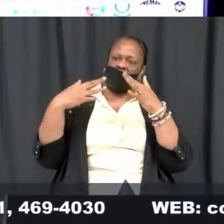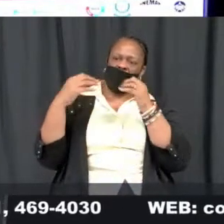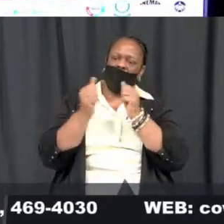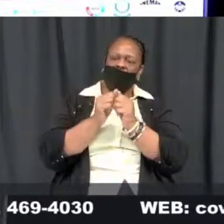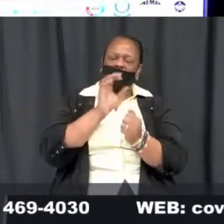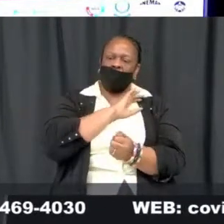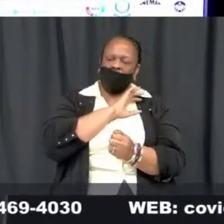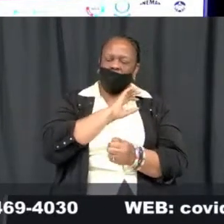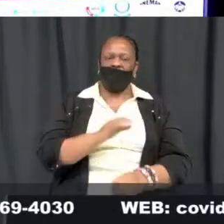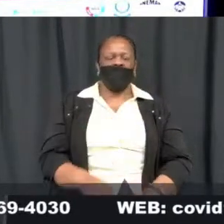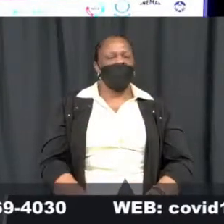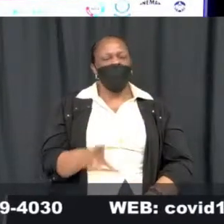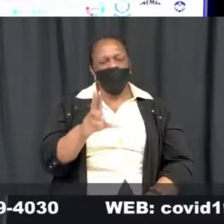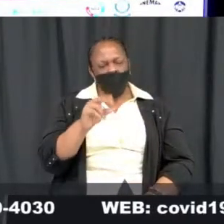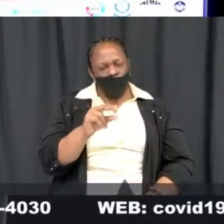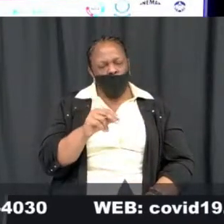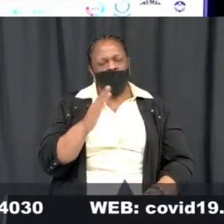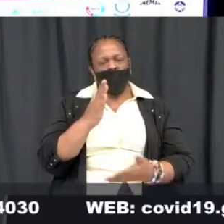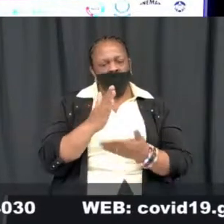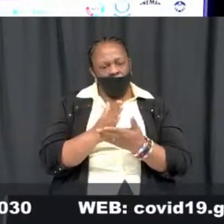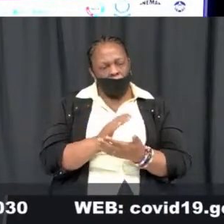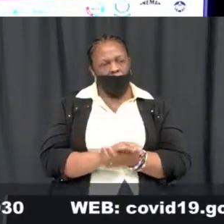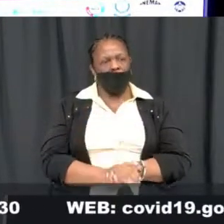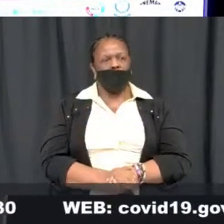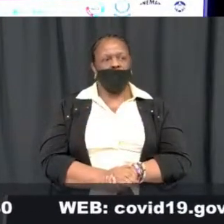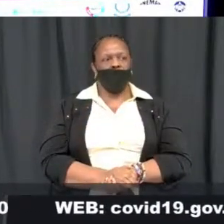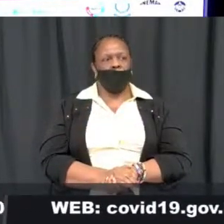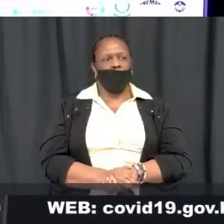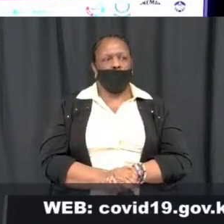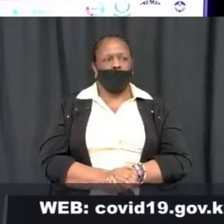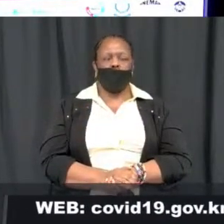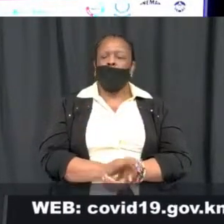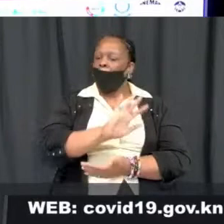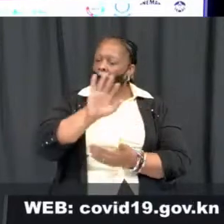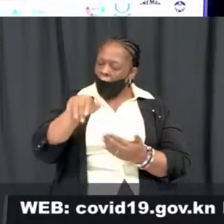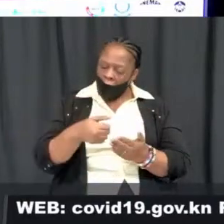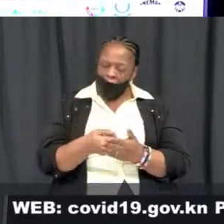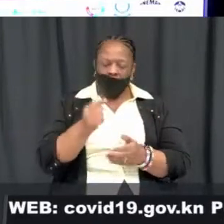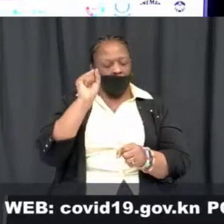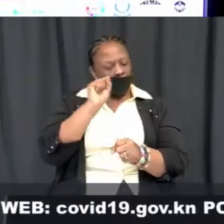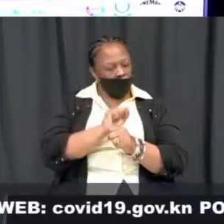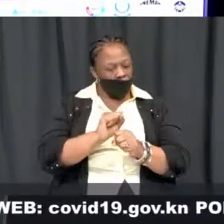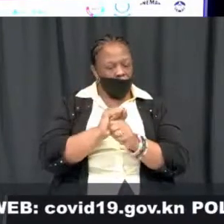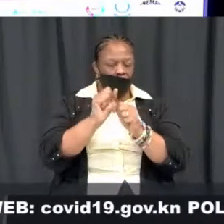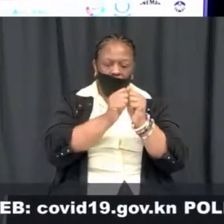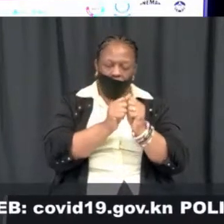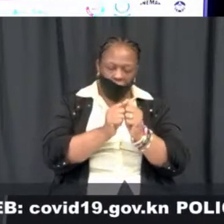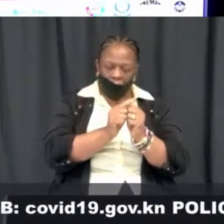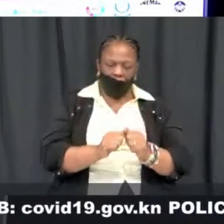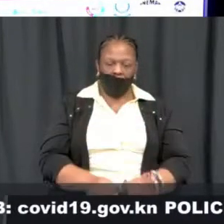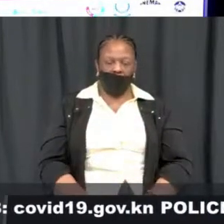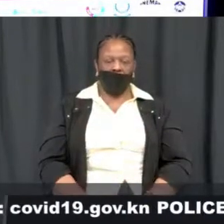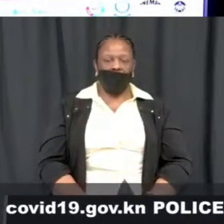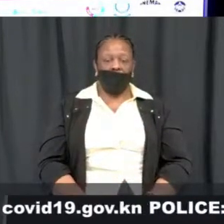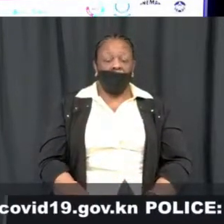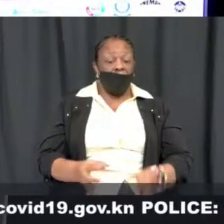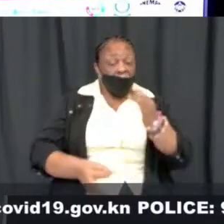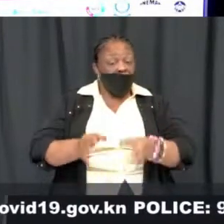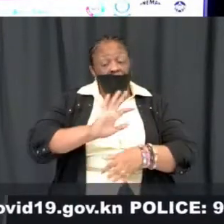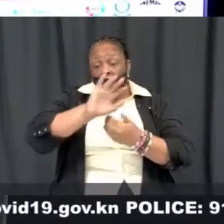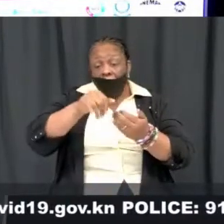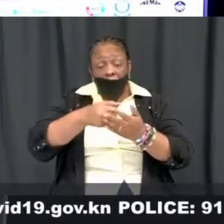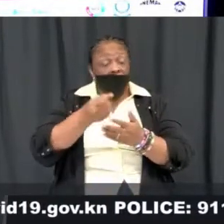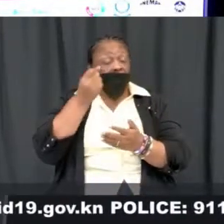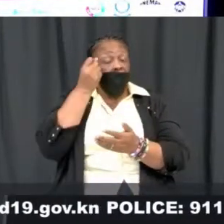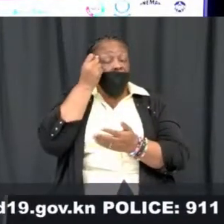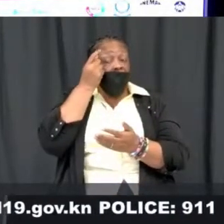we will be able to get through it together as long as we all understand that our fight right now